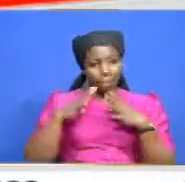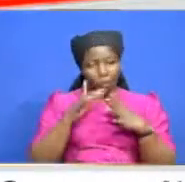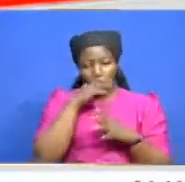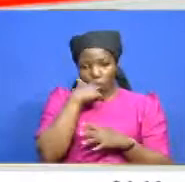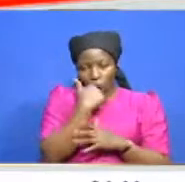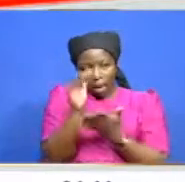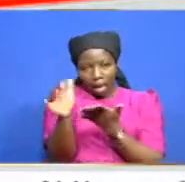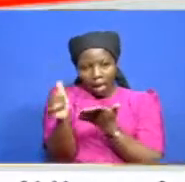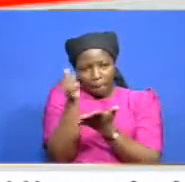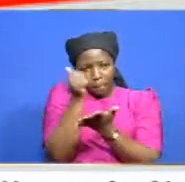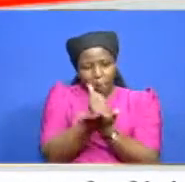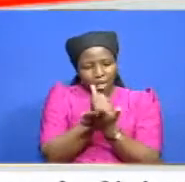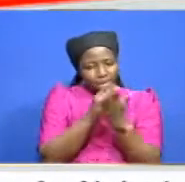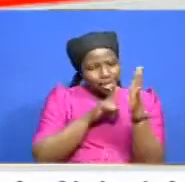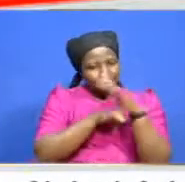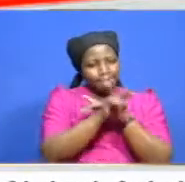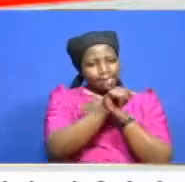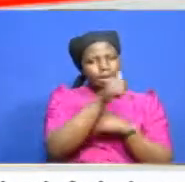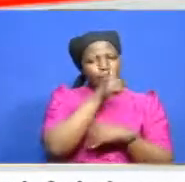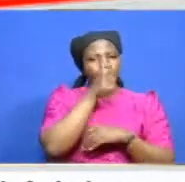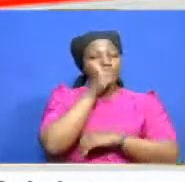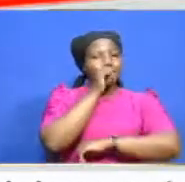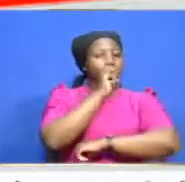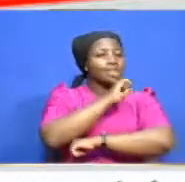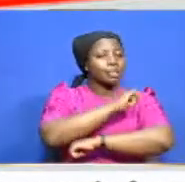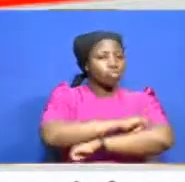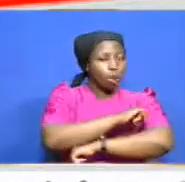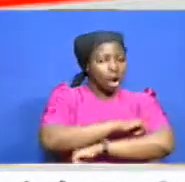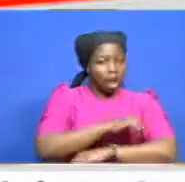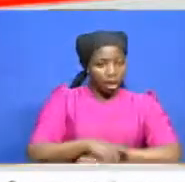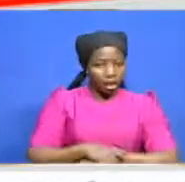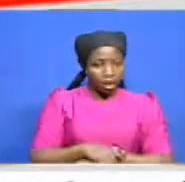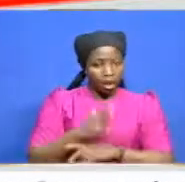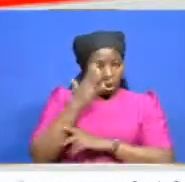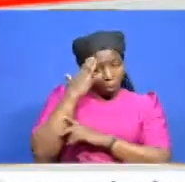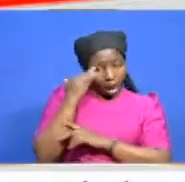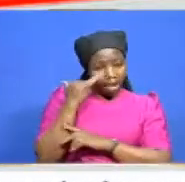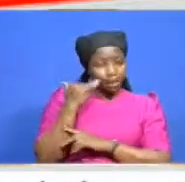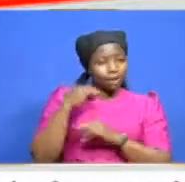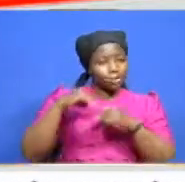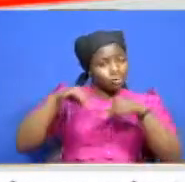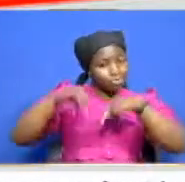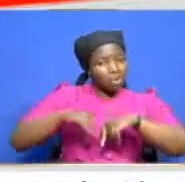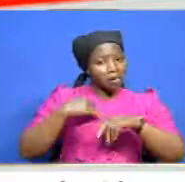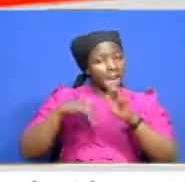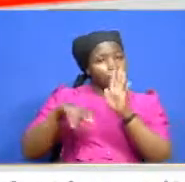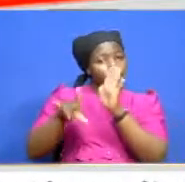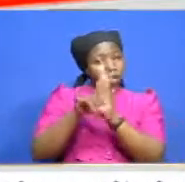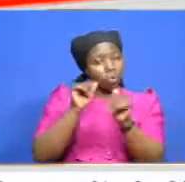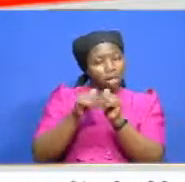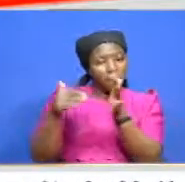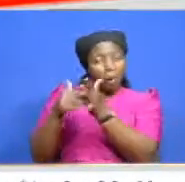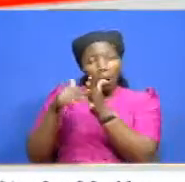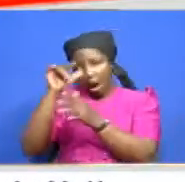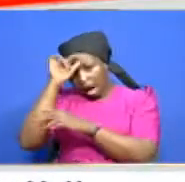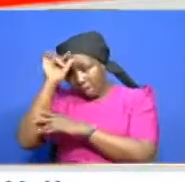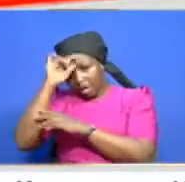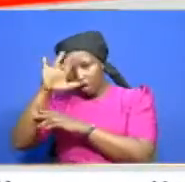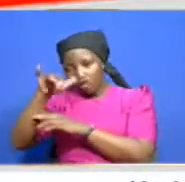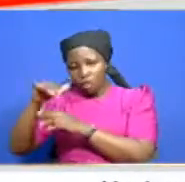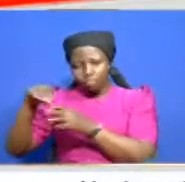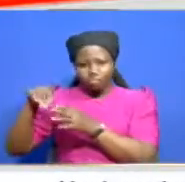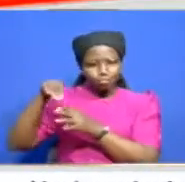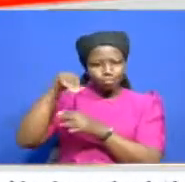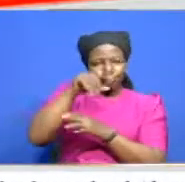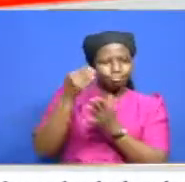employed in those private institutions. Because as we speak today, there is no law that bars the government from extending